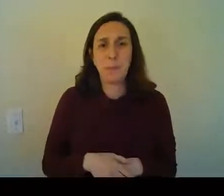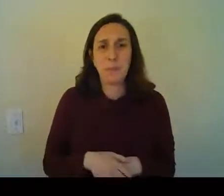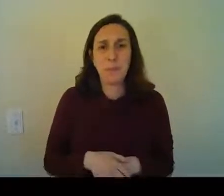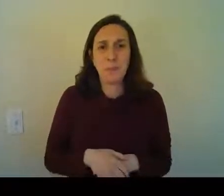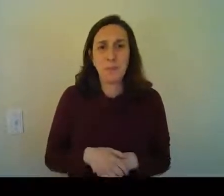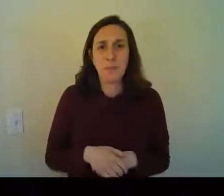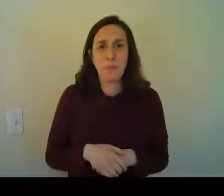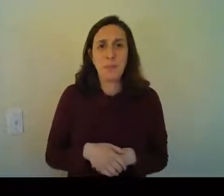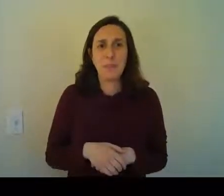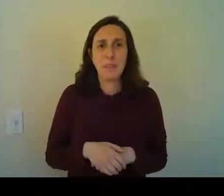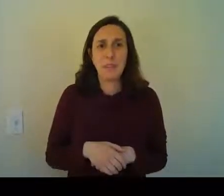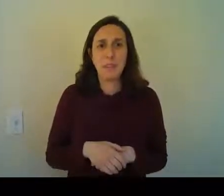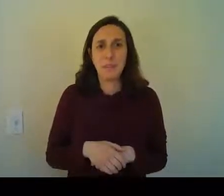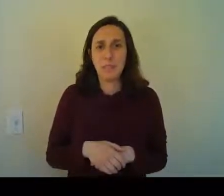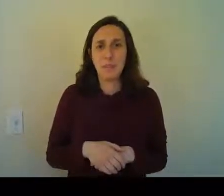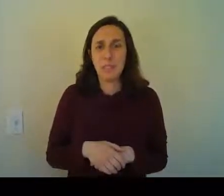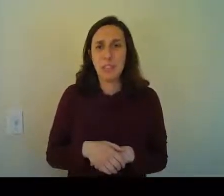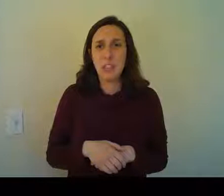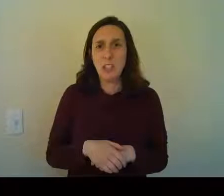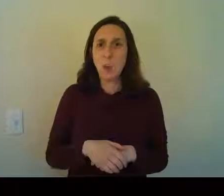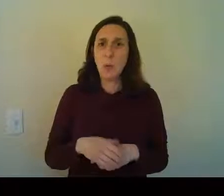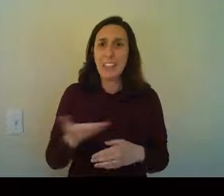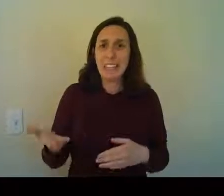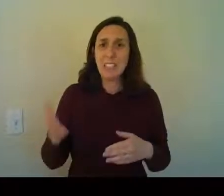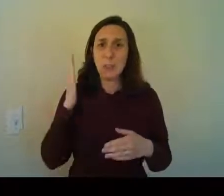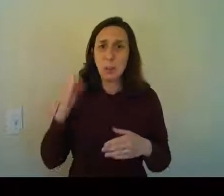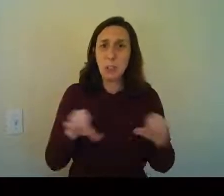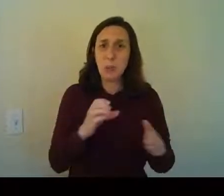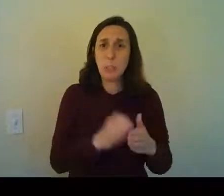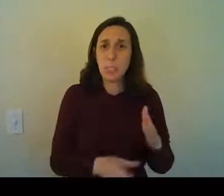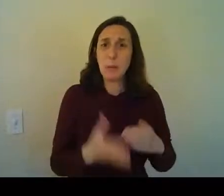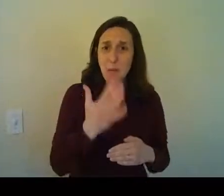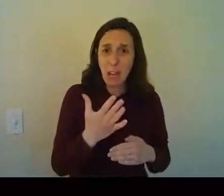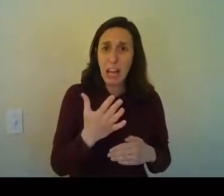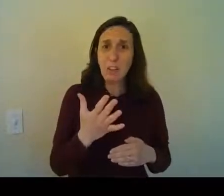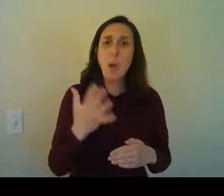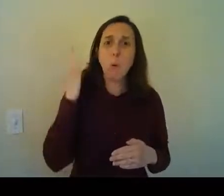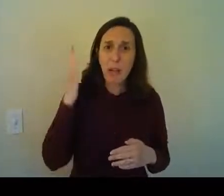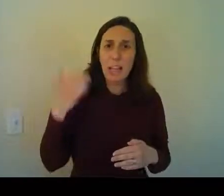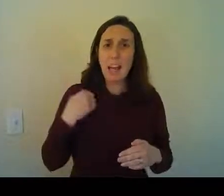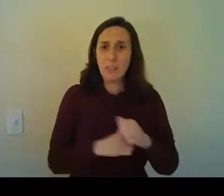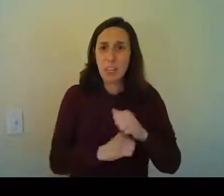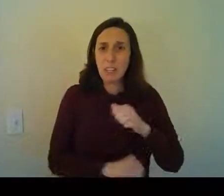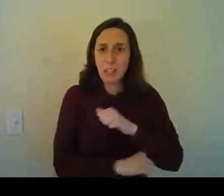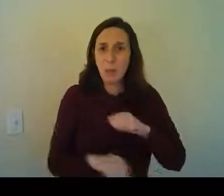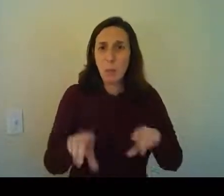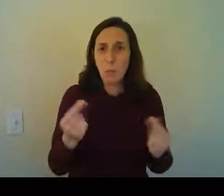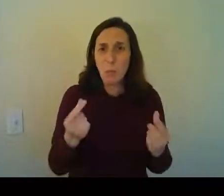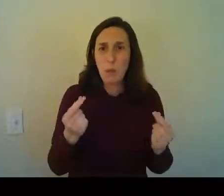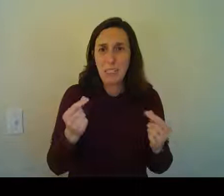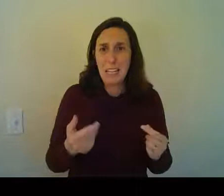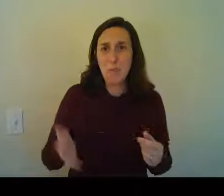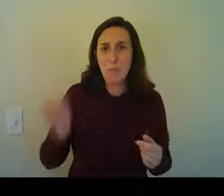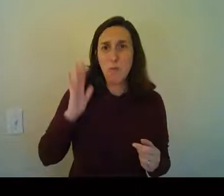use the basis of what we've learned before, so I don't have to go back and pull a lot of information from previous chapters to